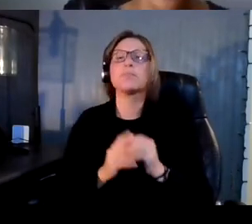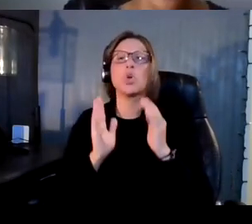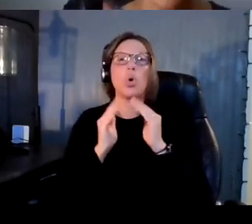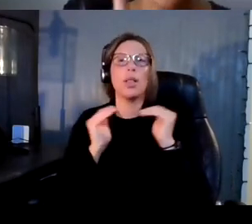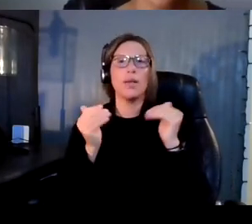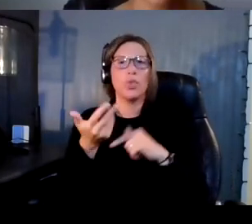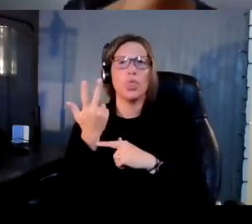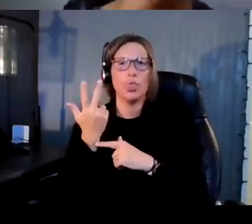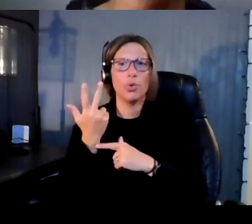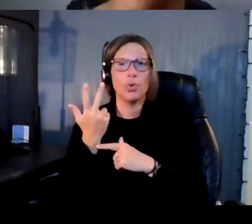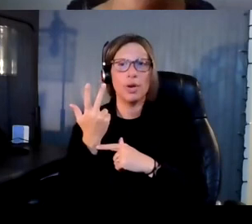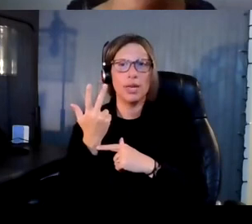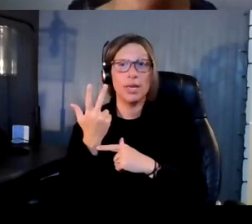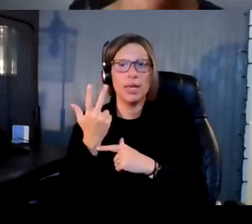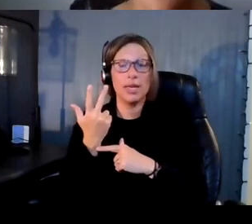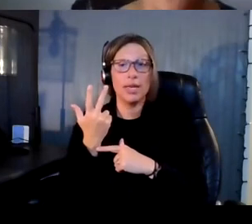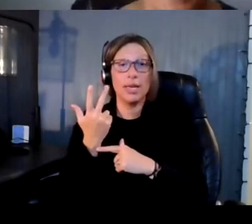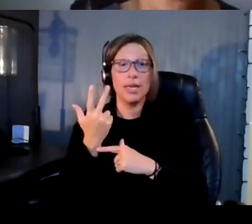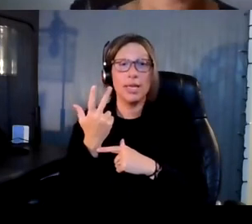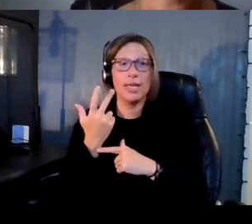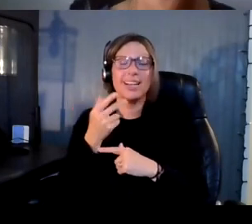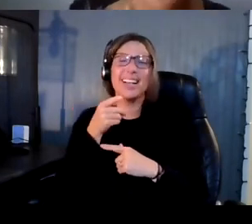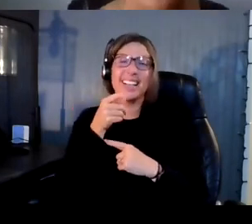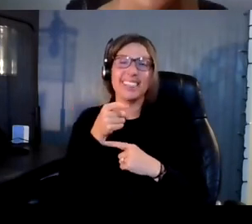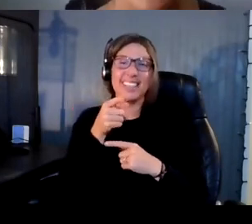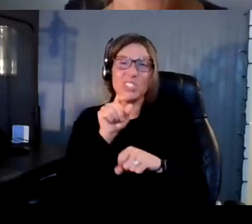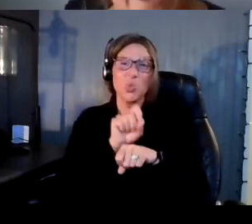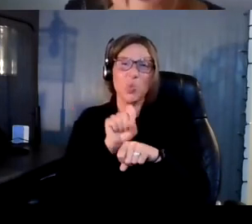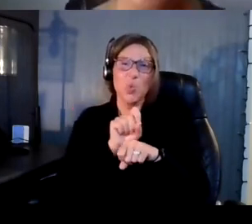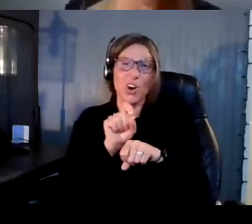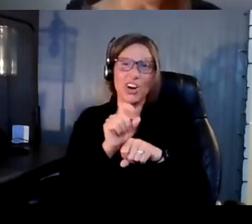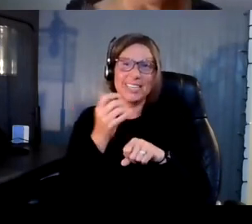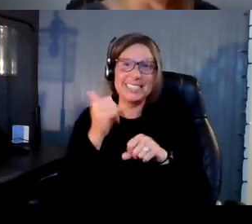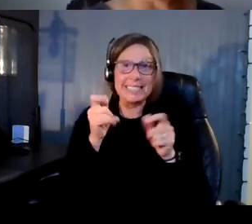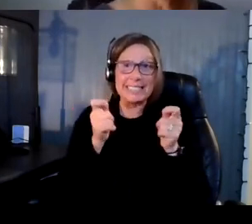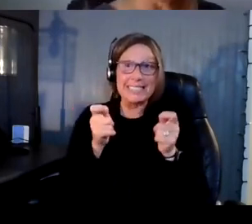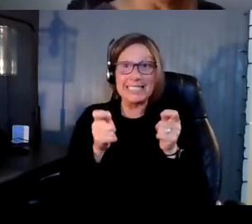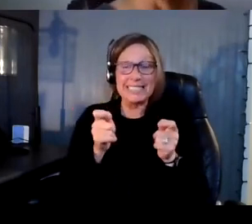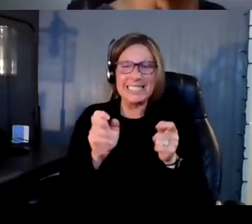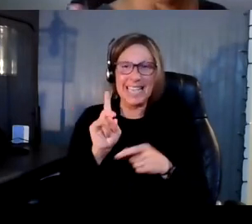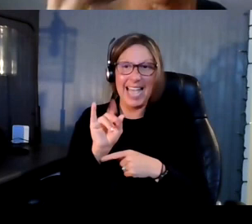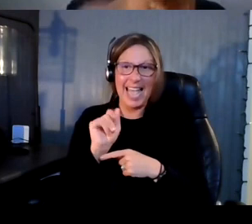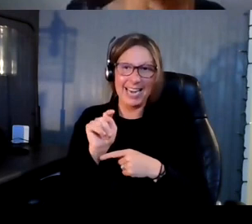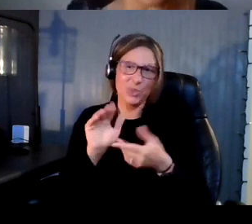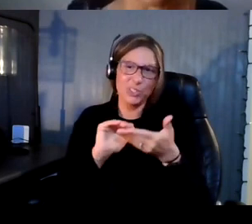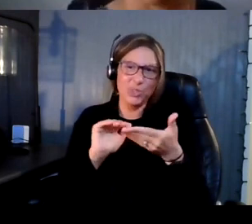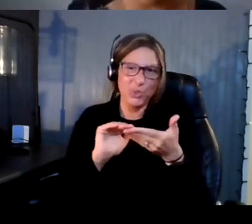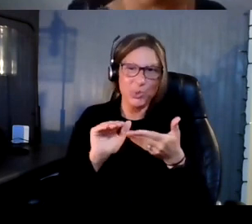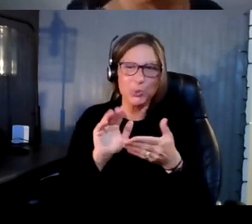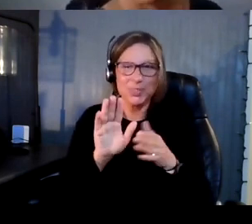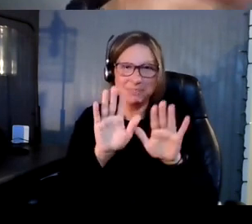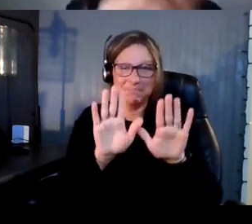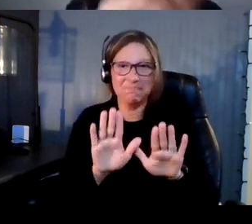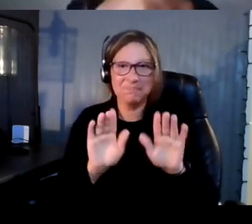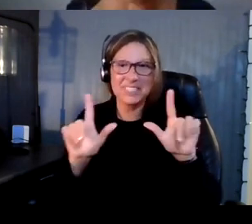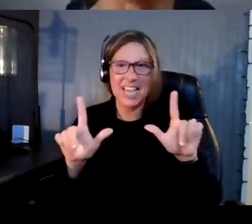3, and y'all excuse me because this work is still being edited and worked, and so it's not,